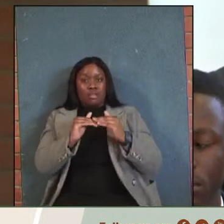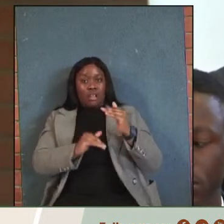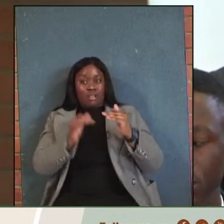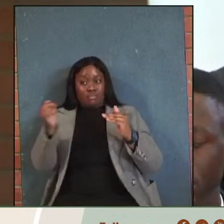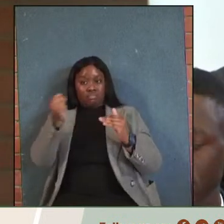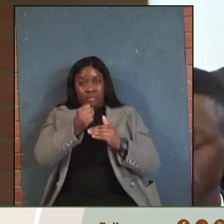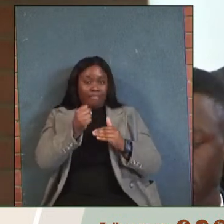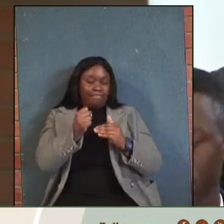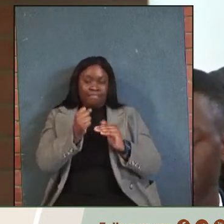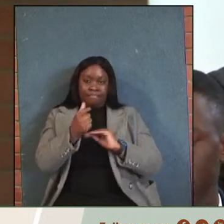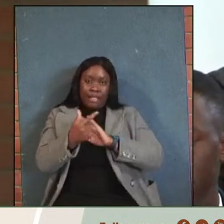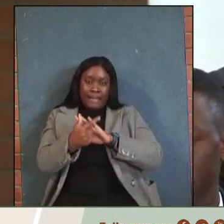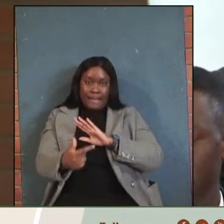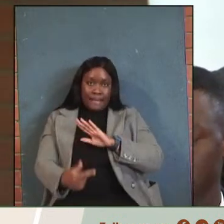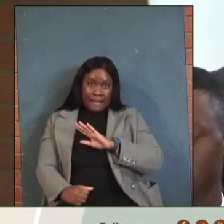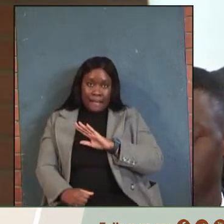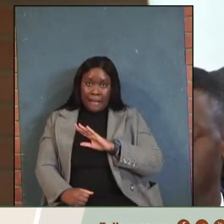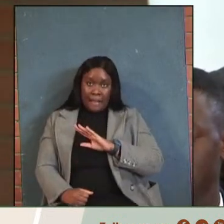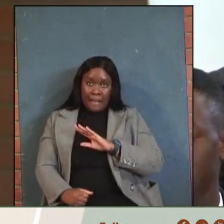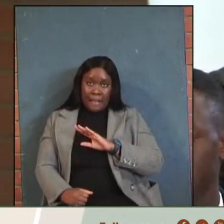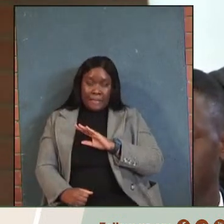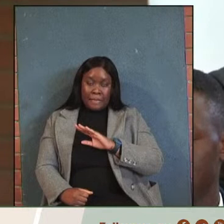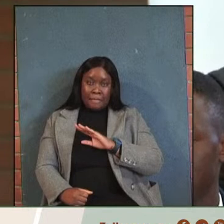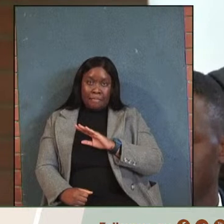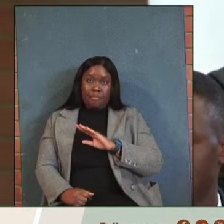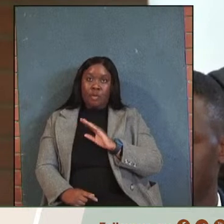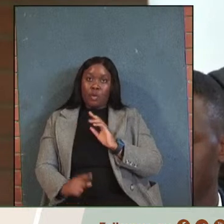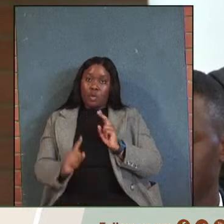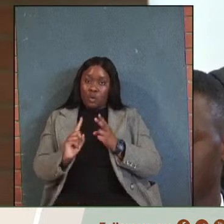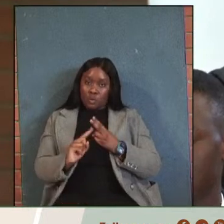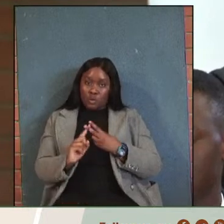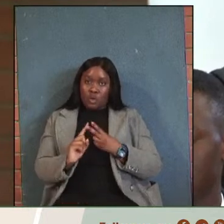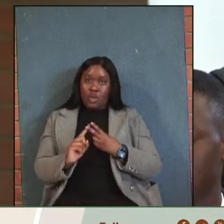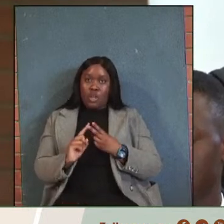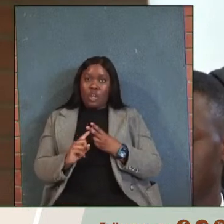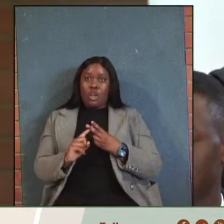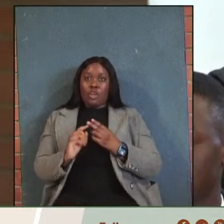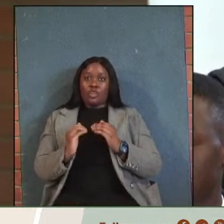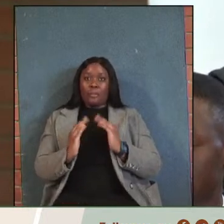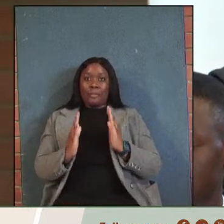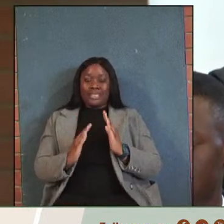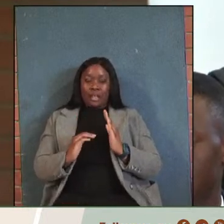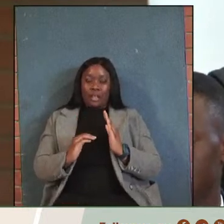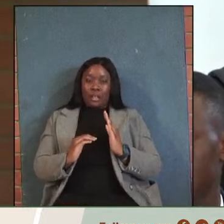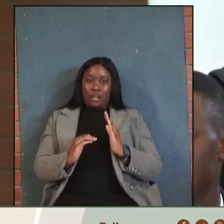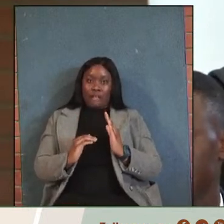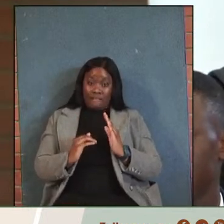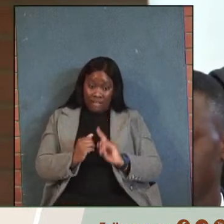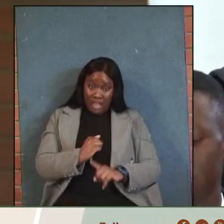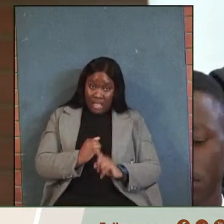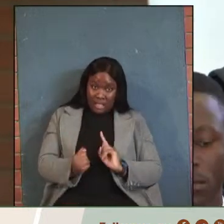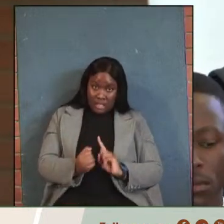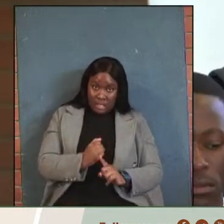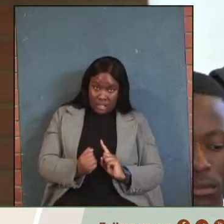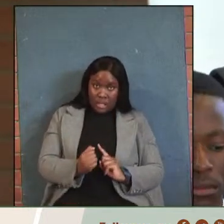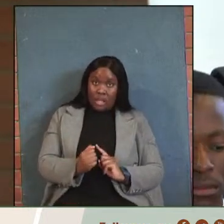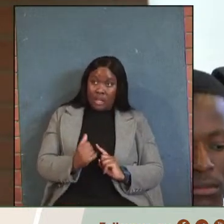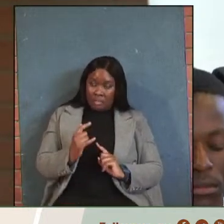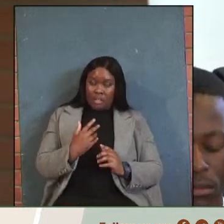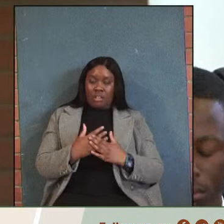1998, which defines different forms of domestic violence and explains how a child can get a protection